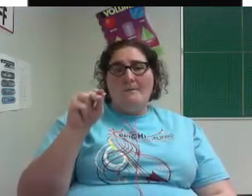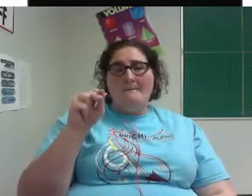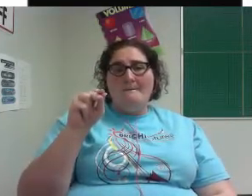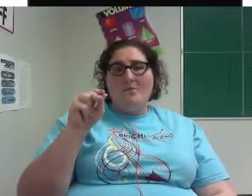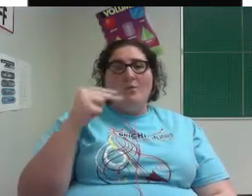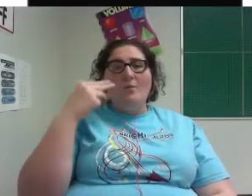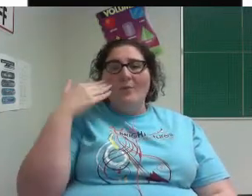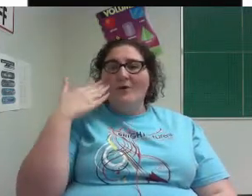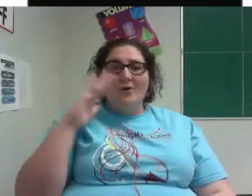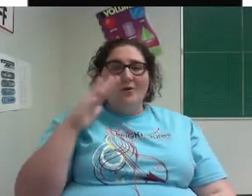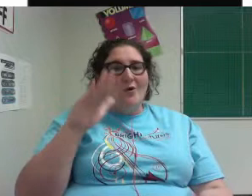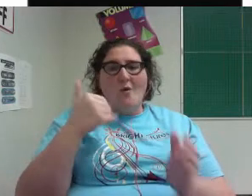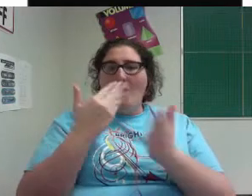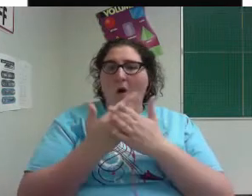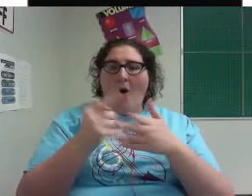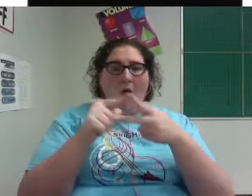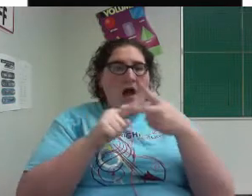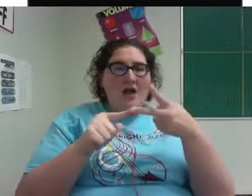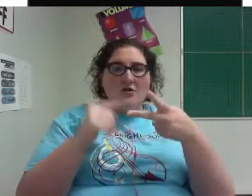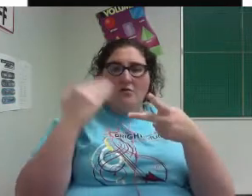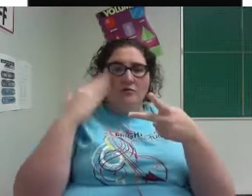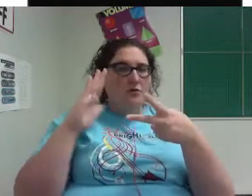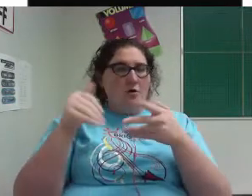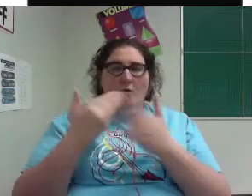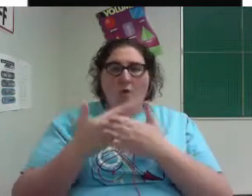not know all angles and sides.